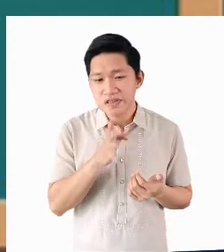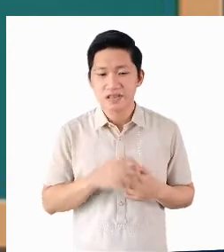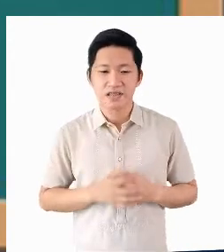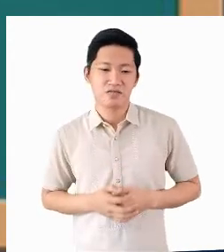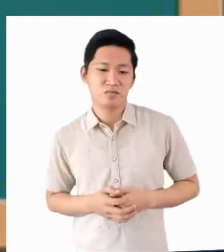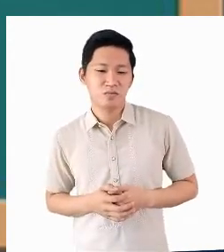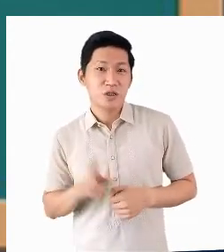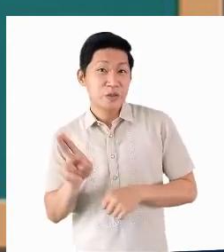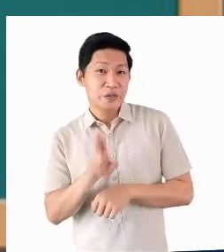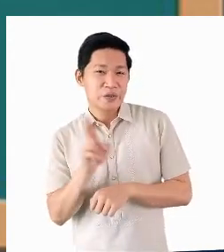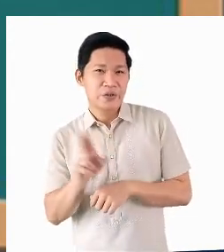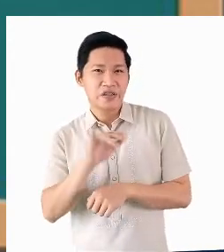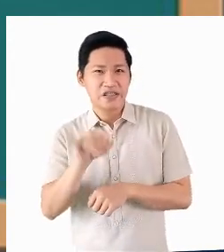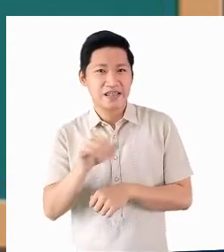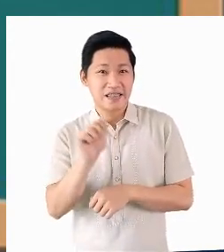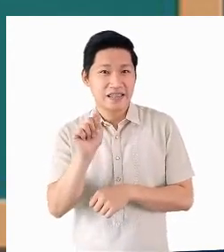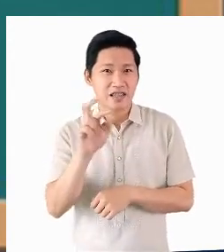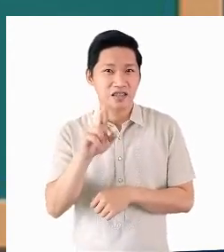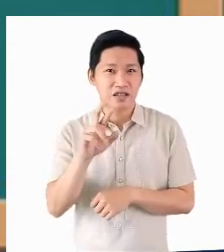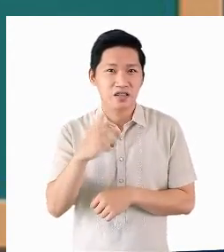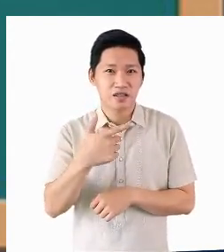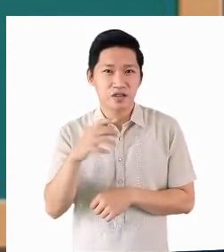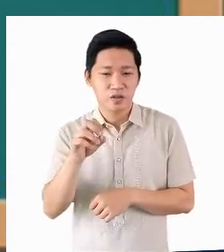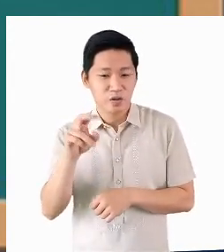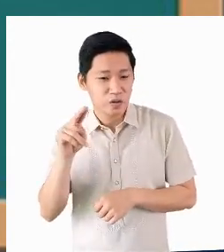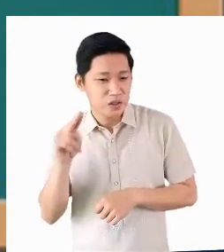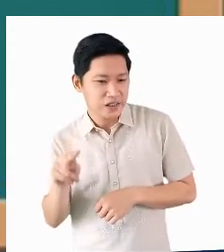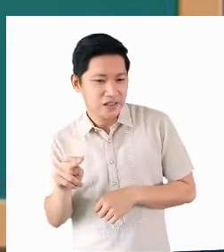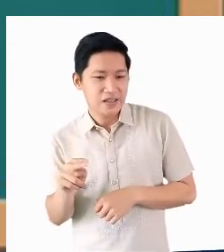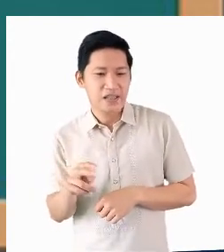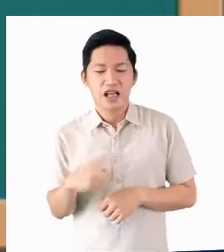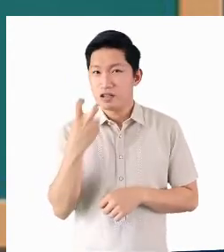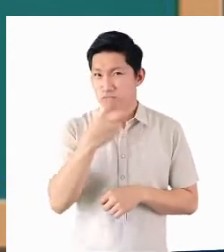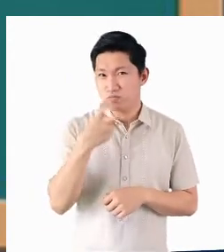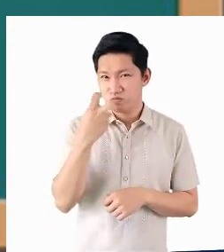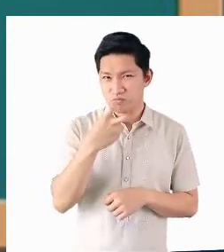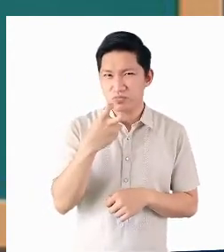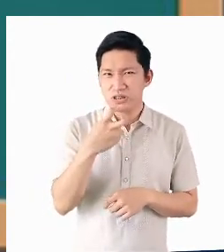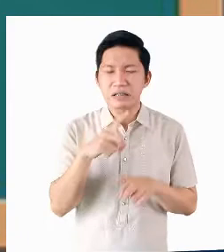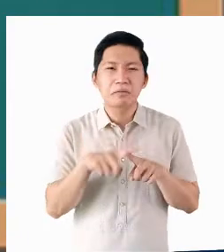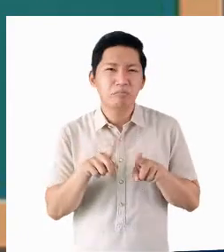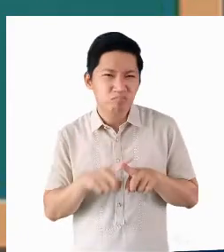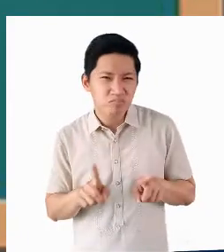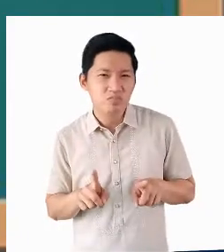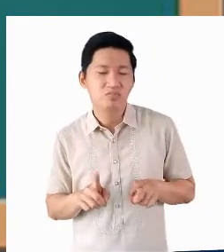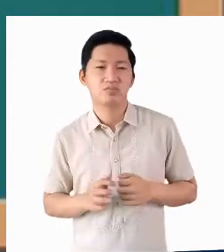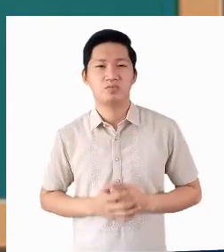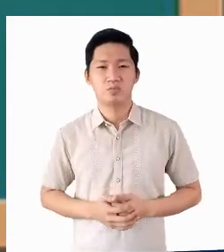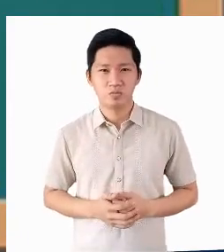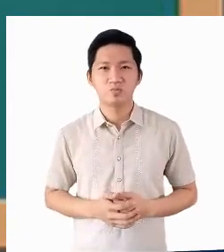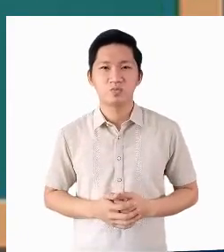use of jargons, and speech defect.